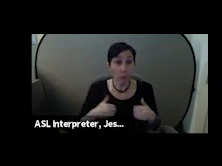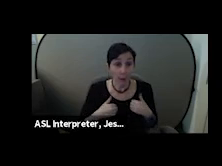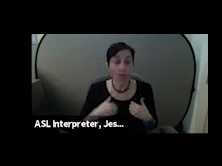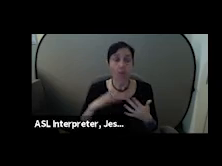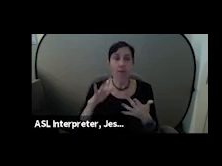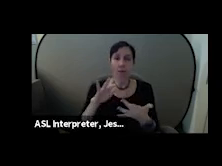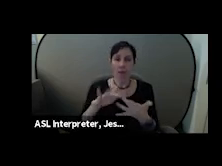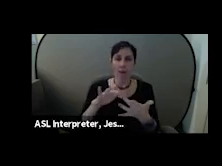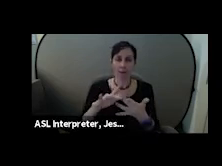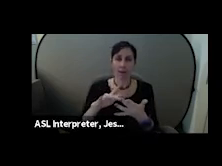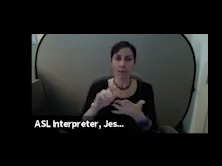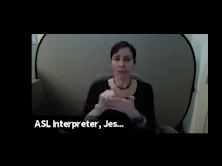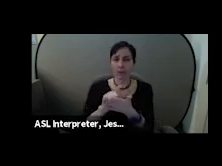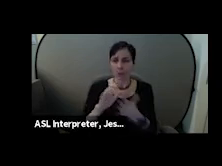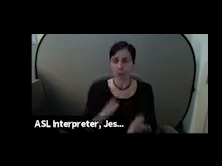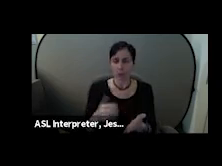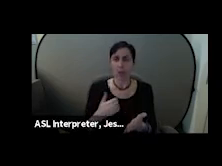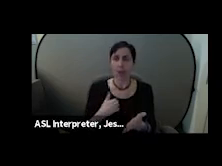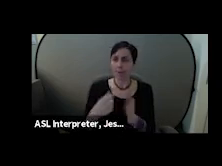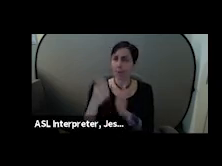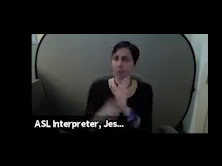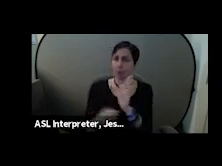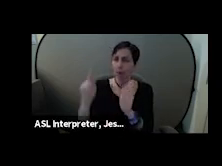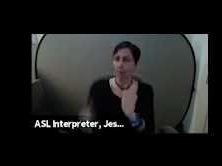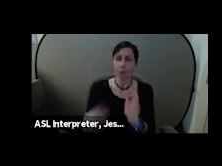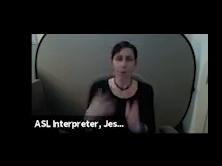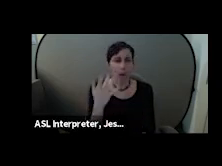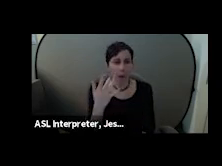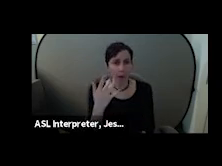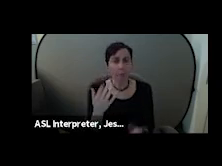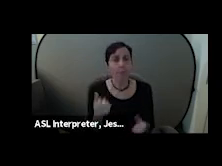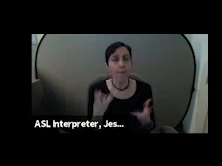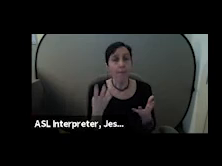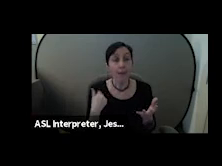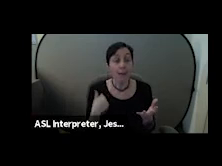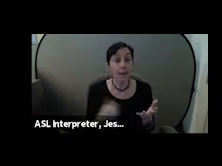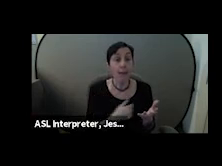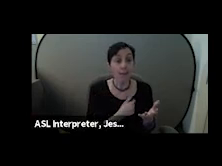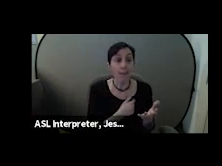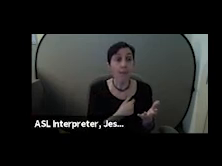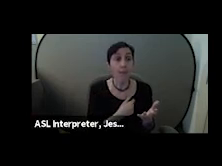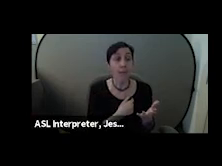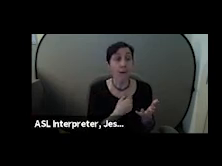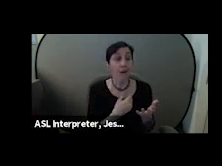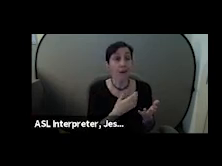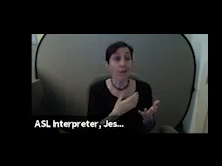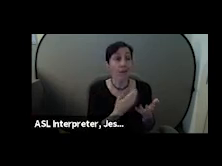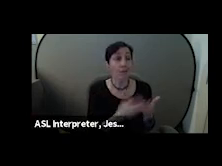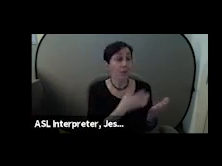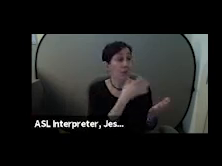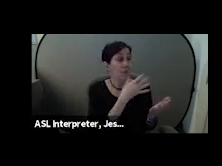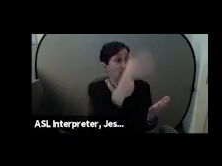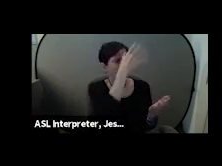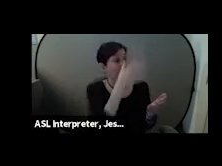and get one done up. Why? How many of us have been divorced from our birth families because we